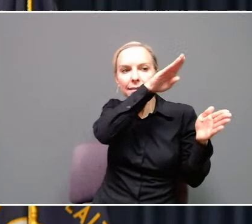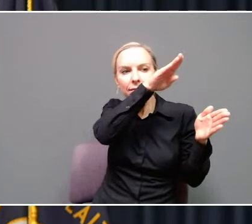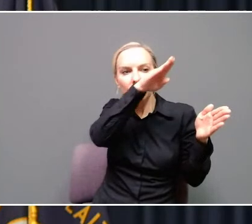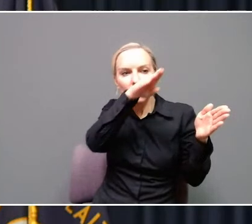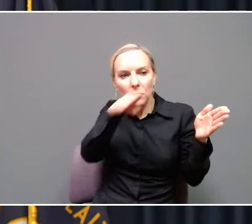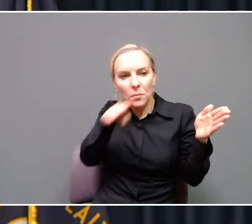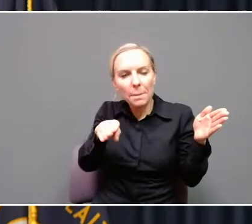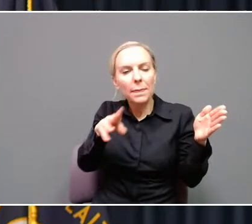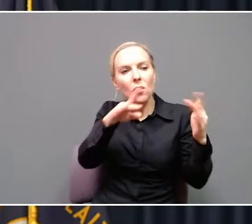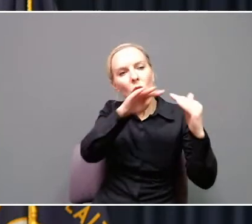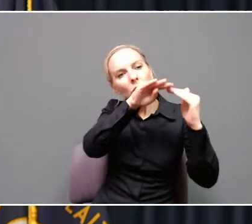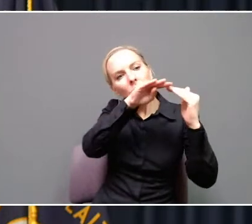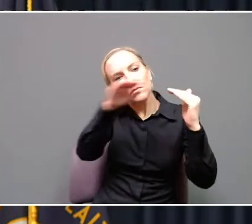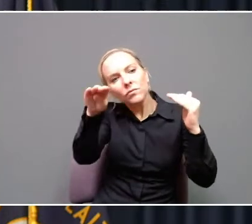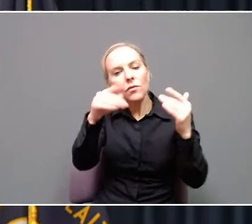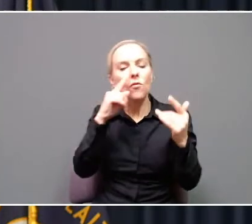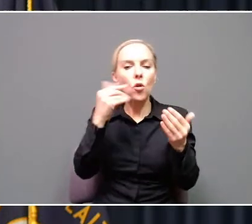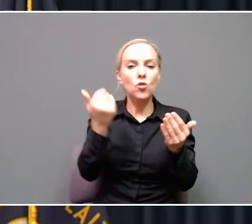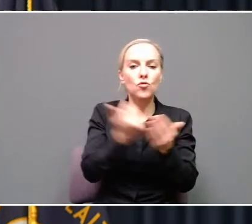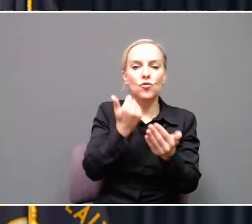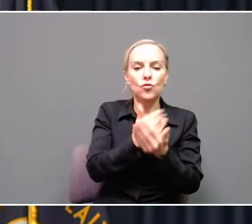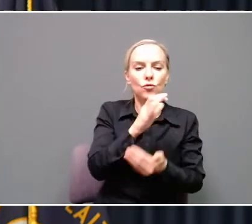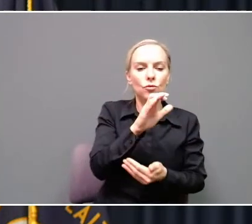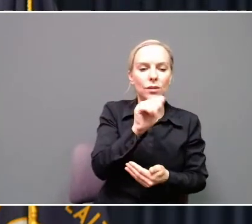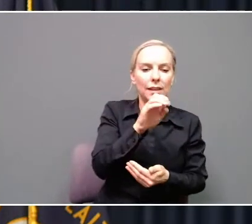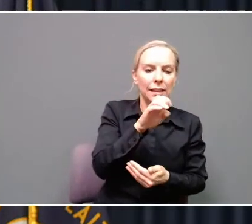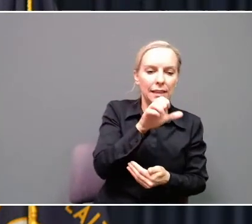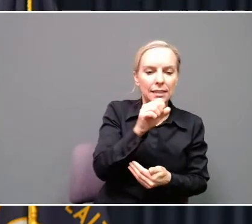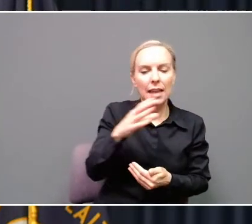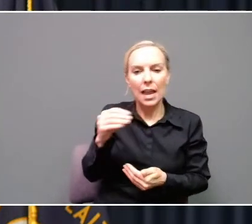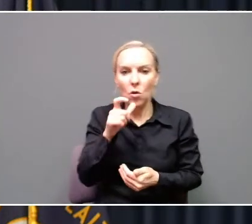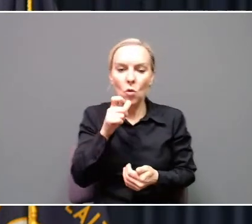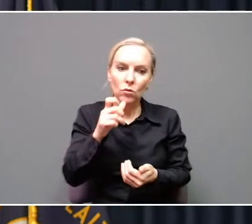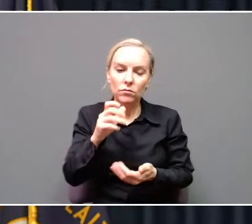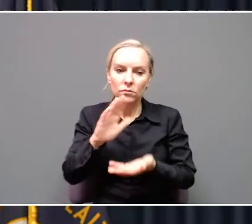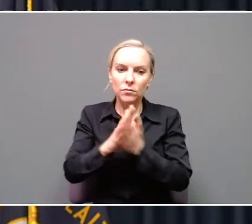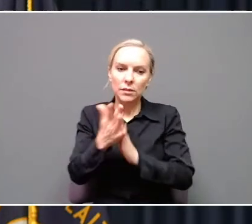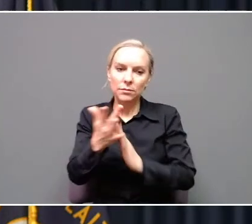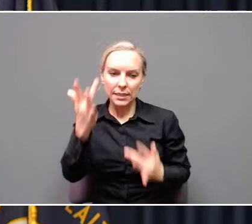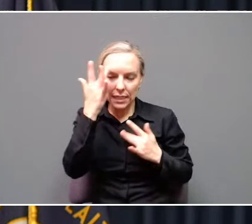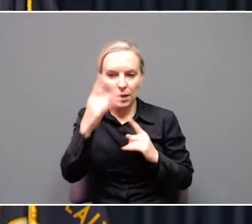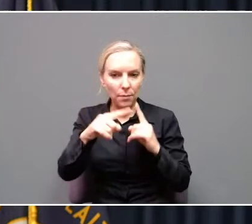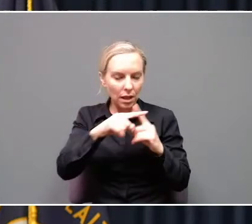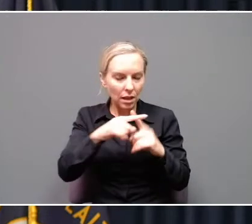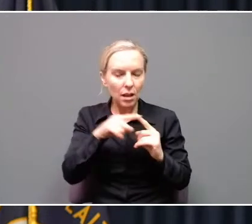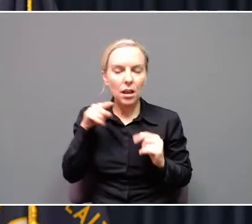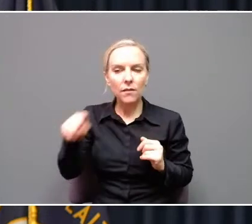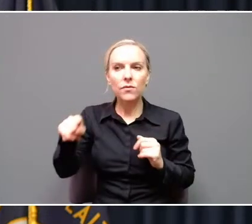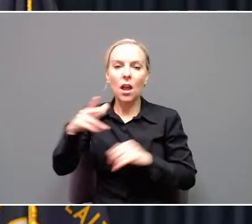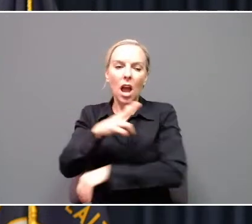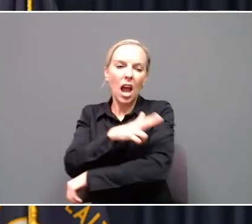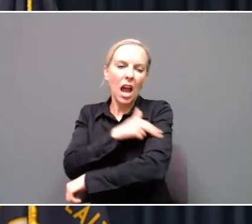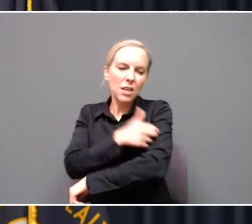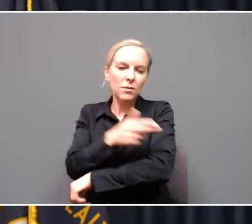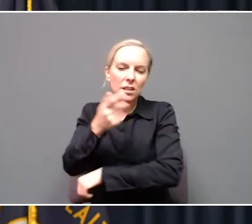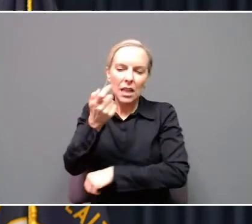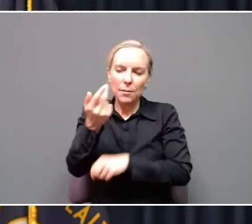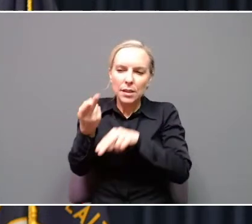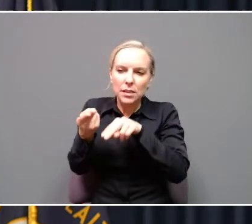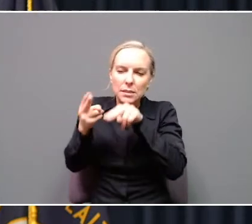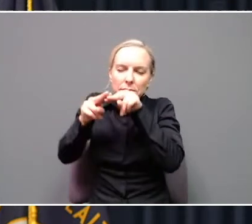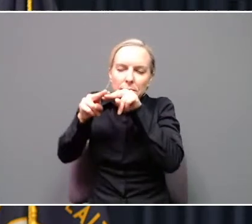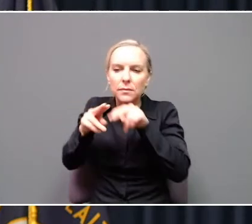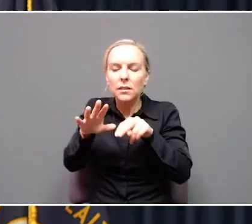new cases and positivity. Again, we're watching hospitalizations that ticked up just a little bit, but don't seem to